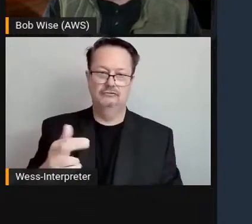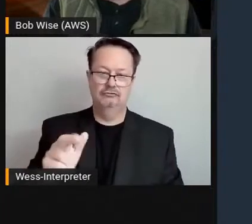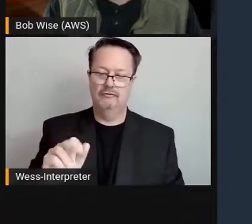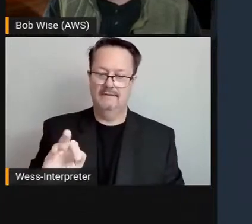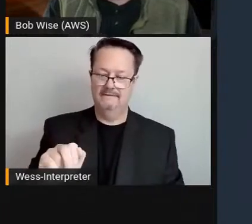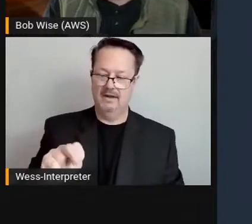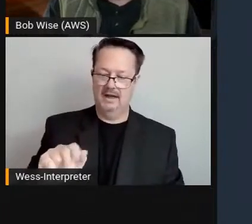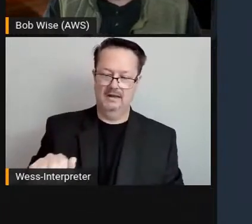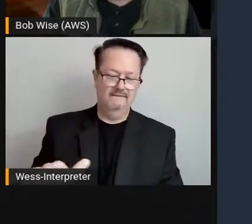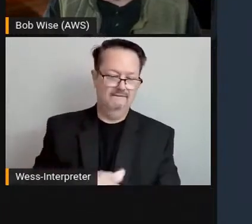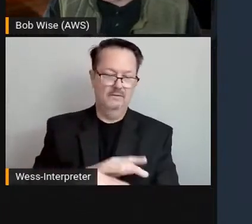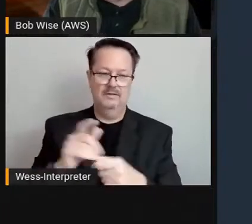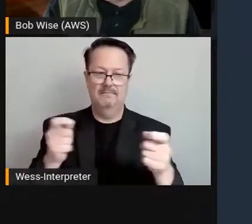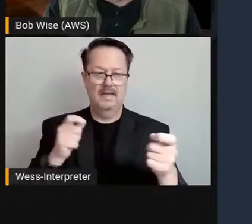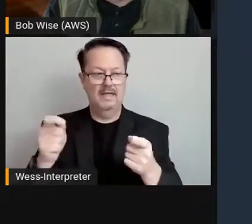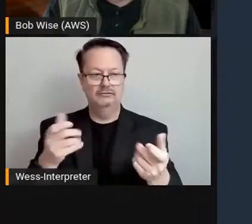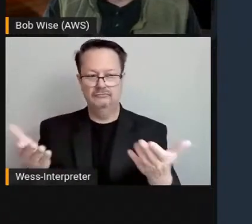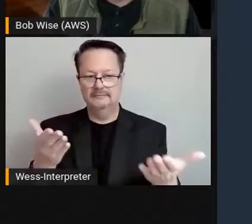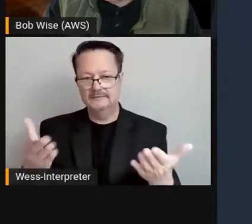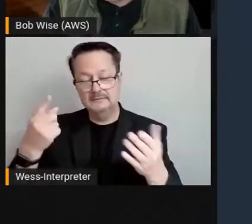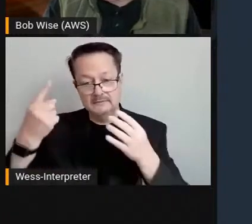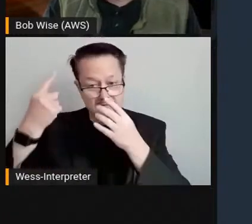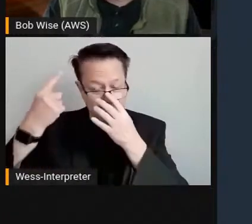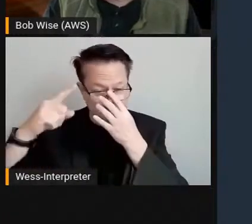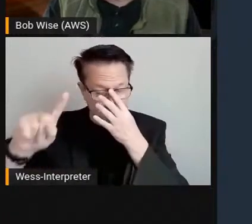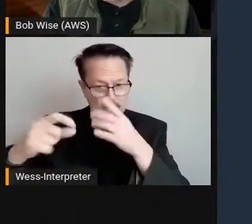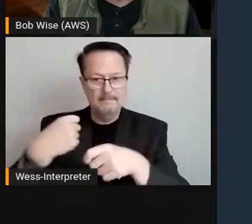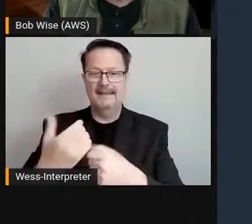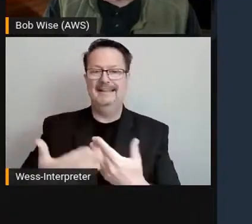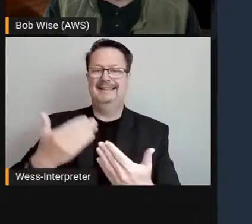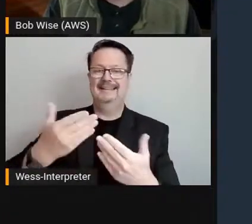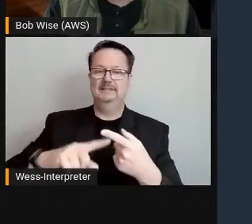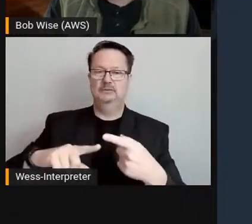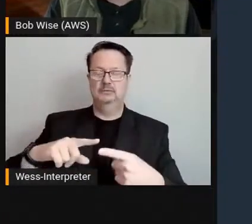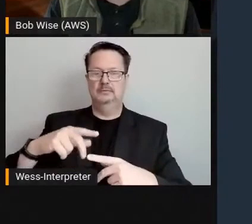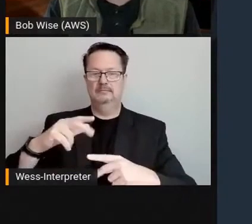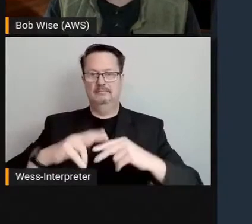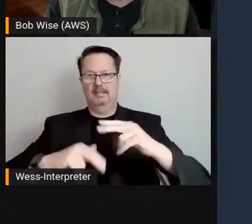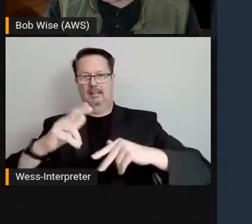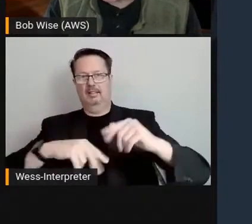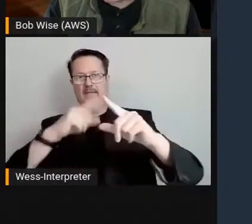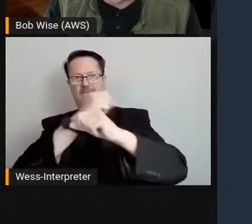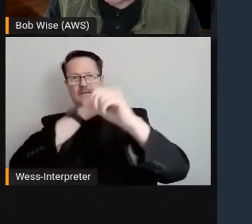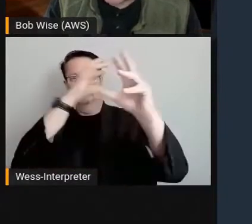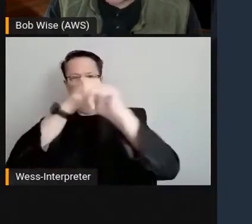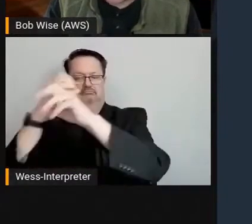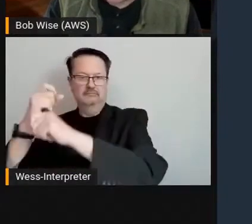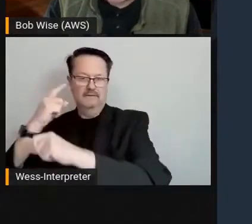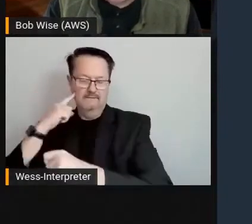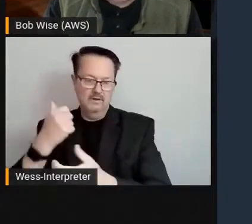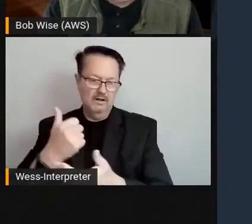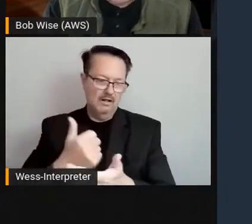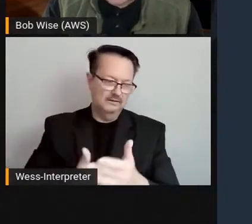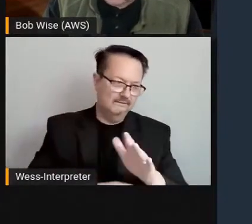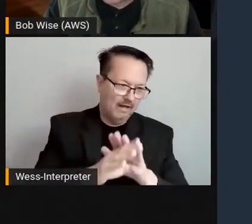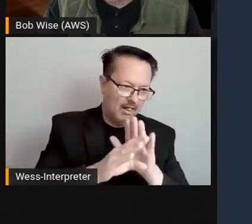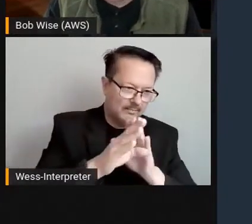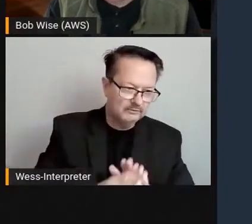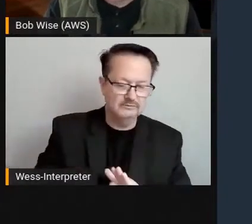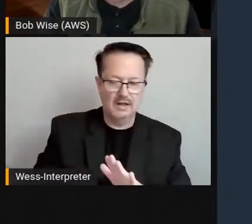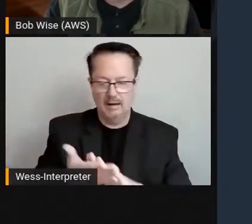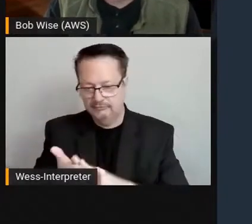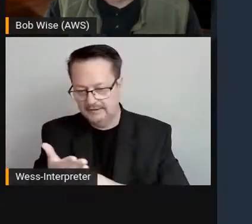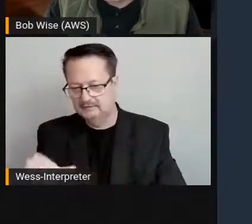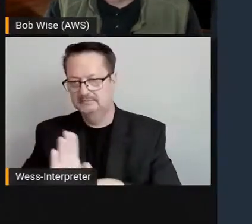fully managed service for making it easy to build visualizations for developers, operators, business